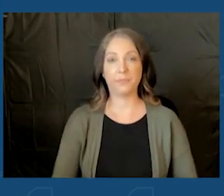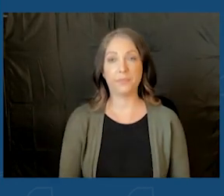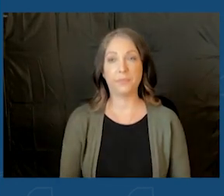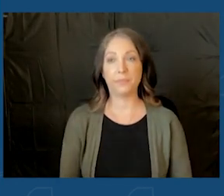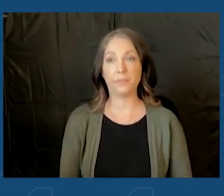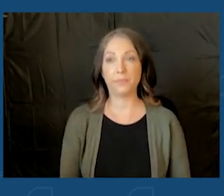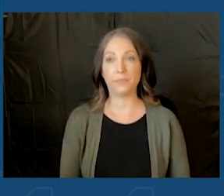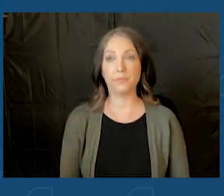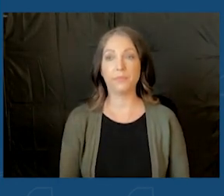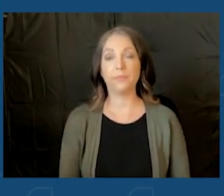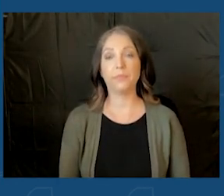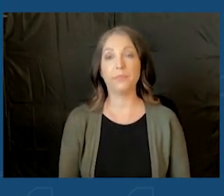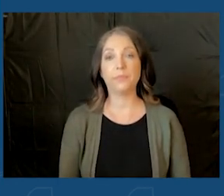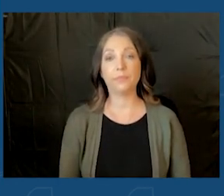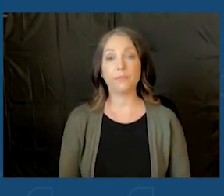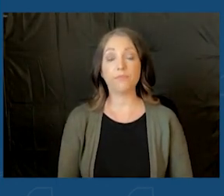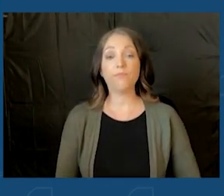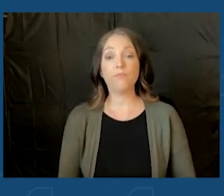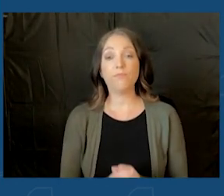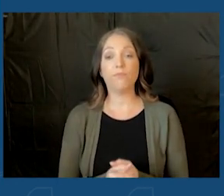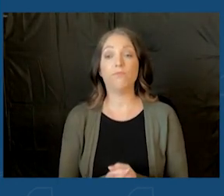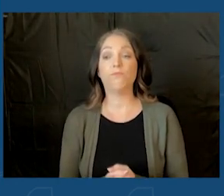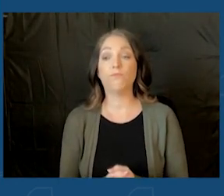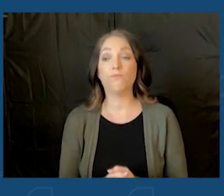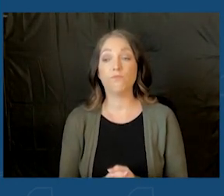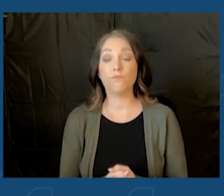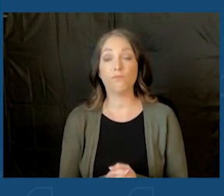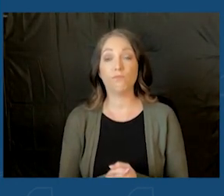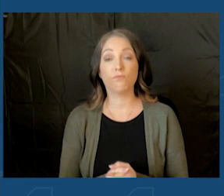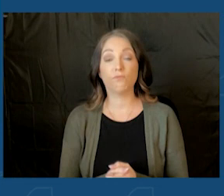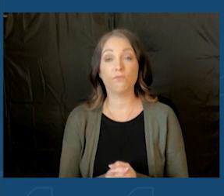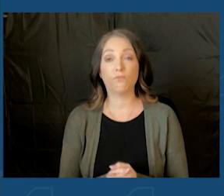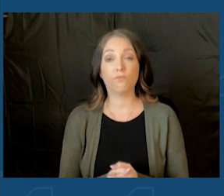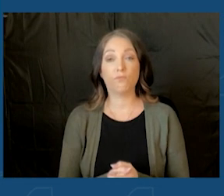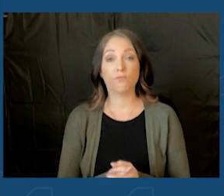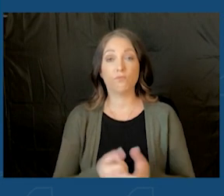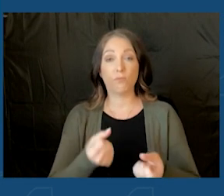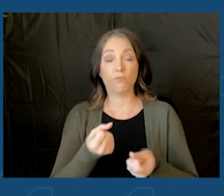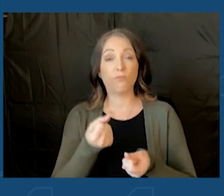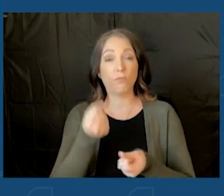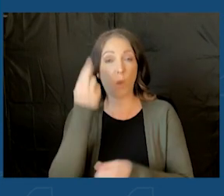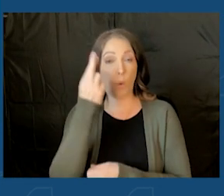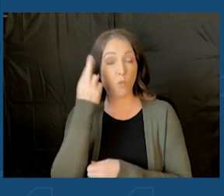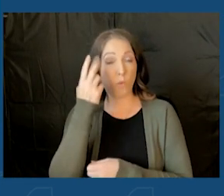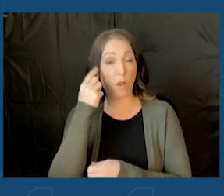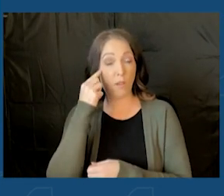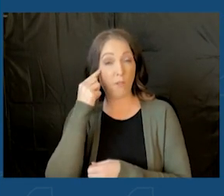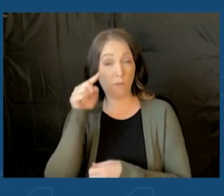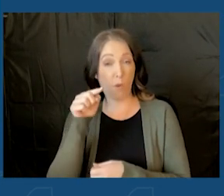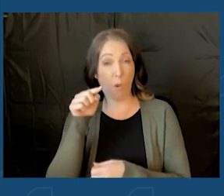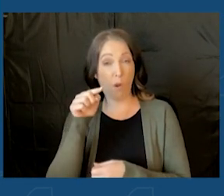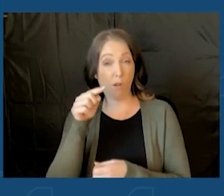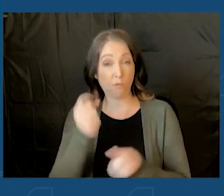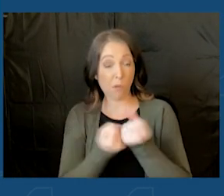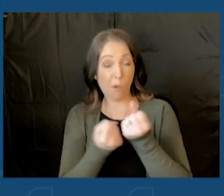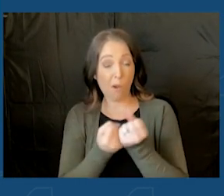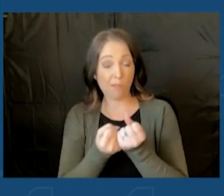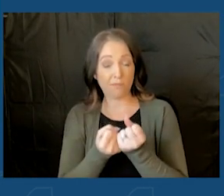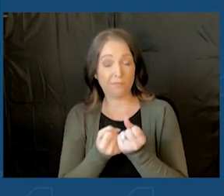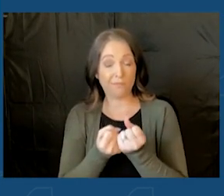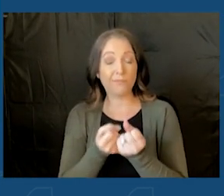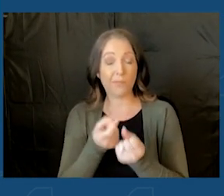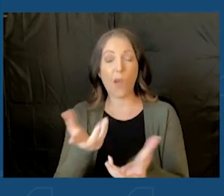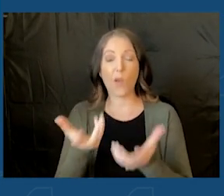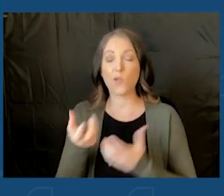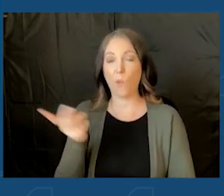If there is a cause to be championed, you want to make sure that it gets in their hands because they have an incredible record of success for